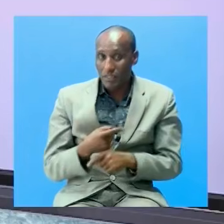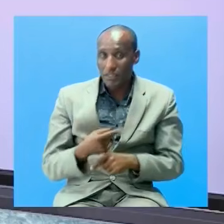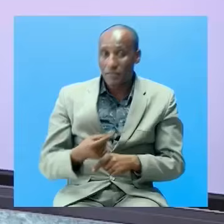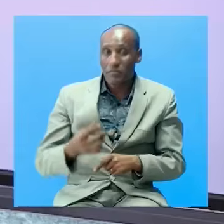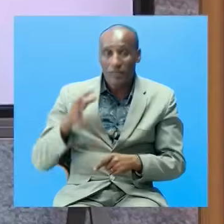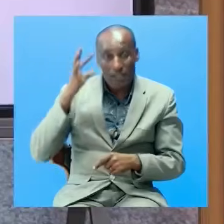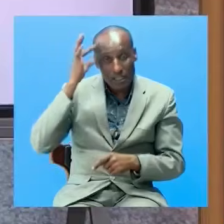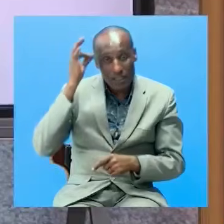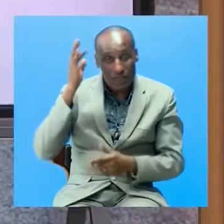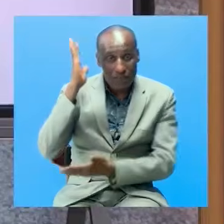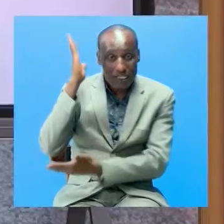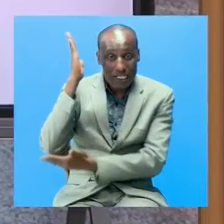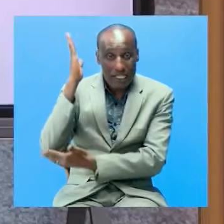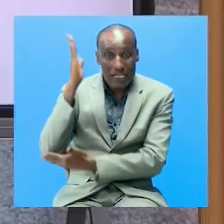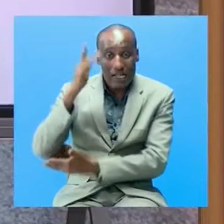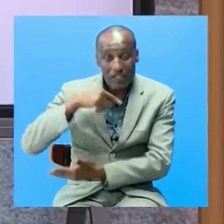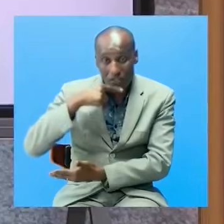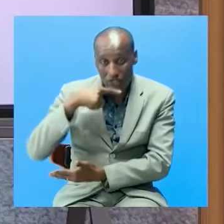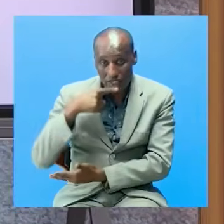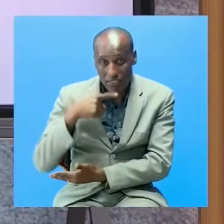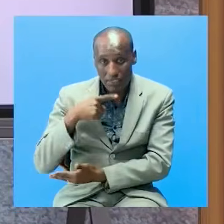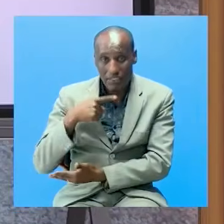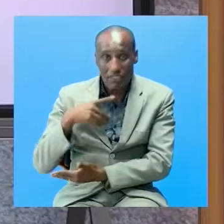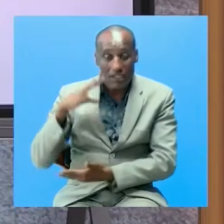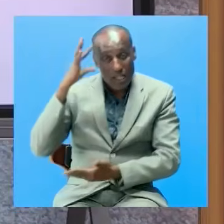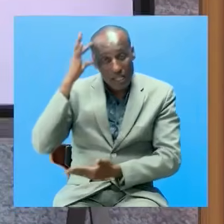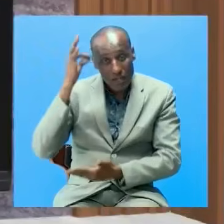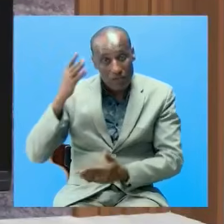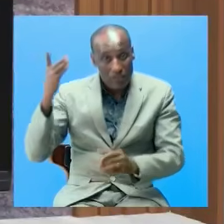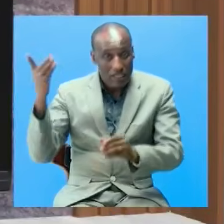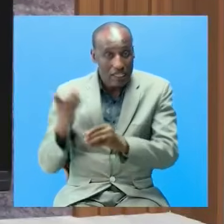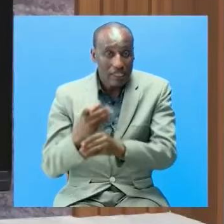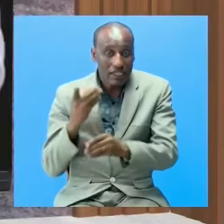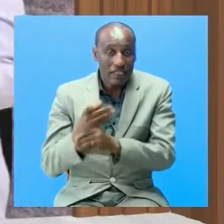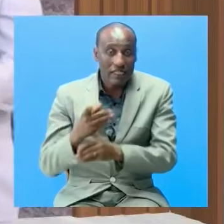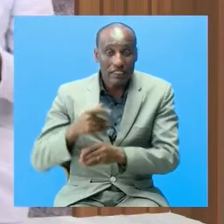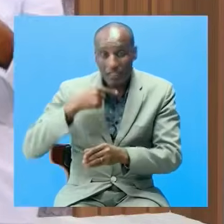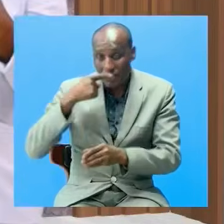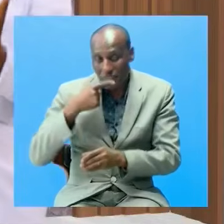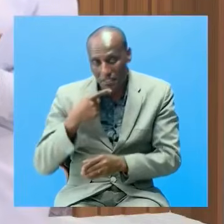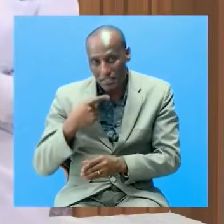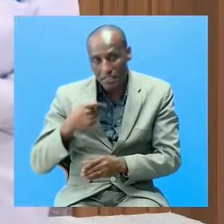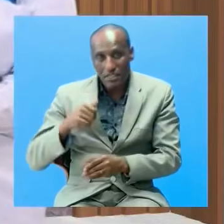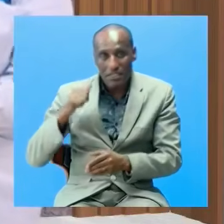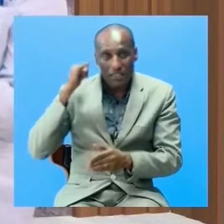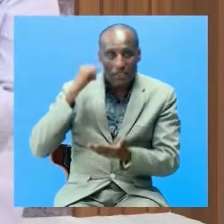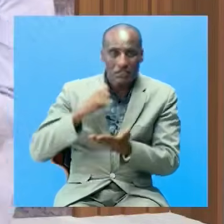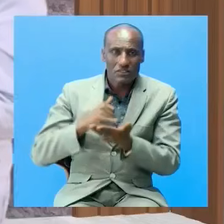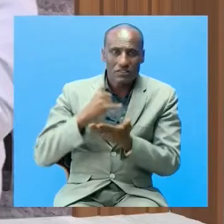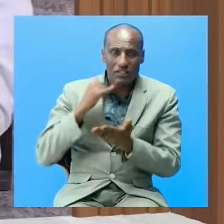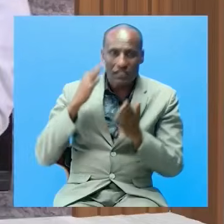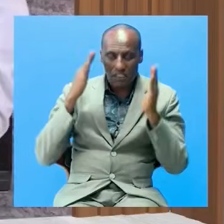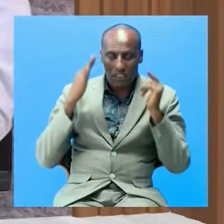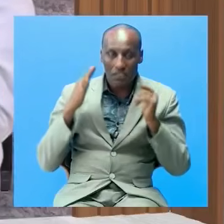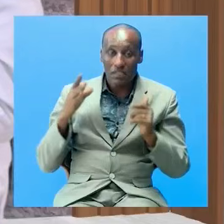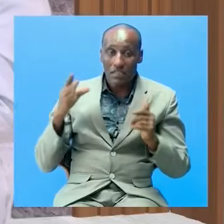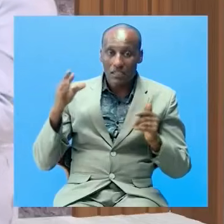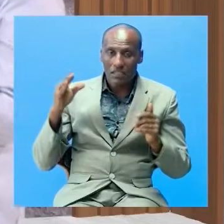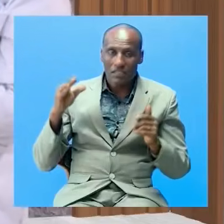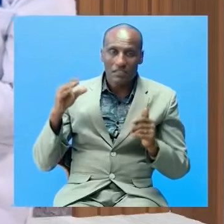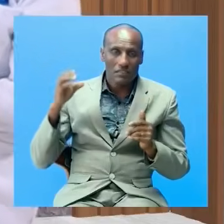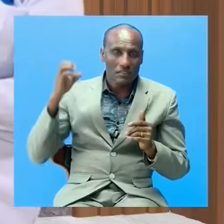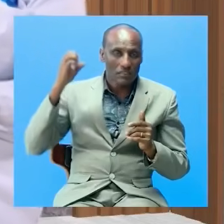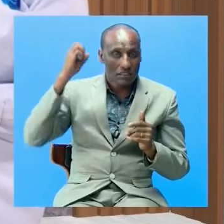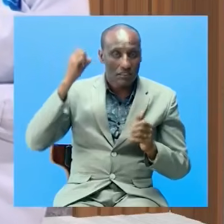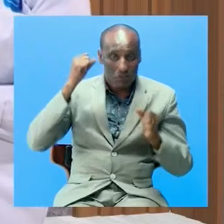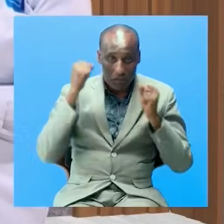Yeah. In the first sentence, what do we say? If God says, if the Creator say, it shall rain,